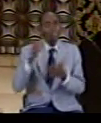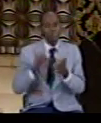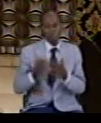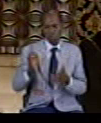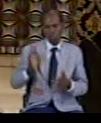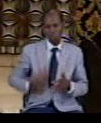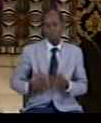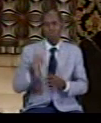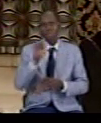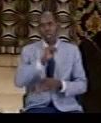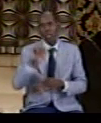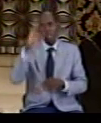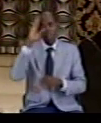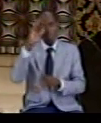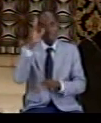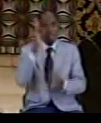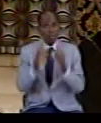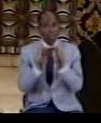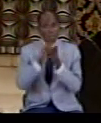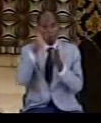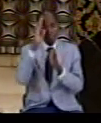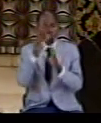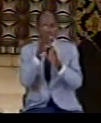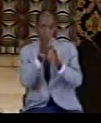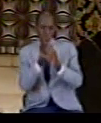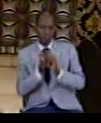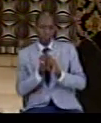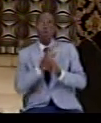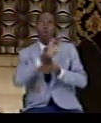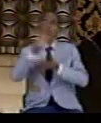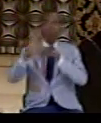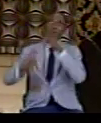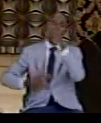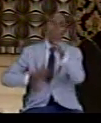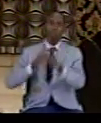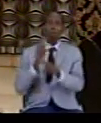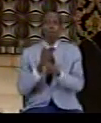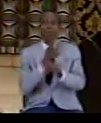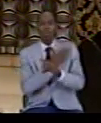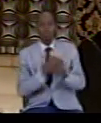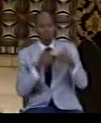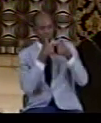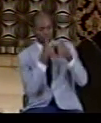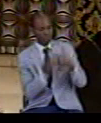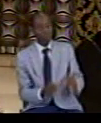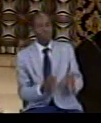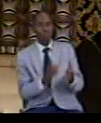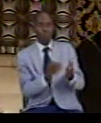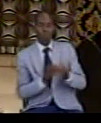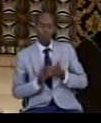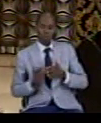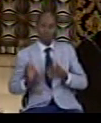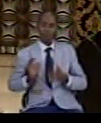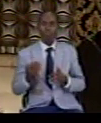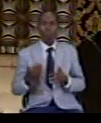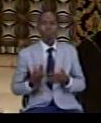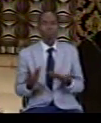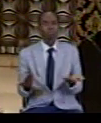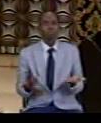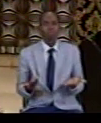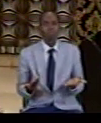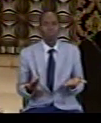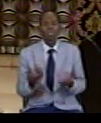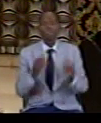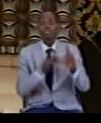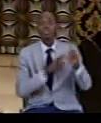man if he shall gain the whole world and lose his own soul? The Lord is